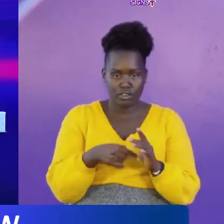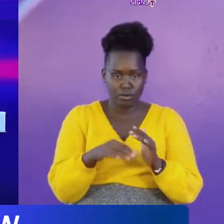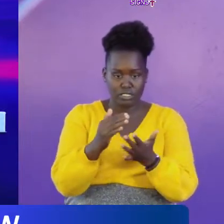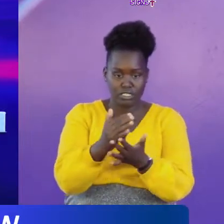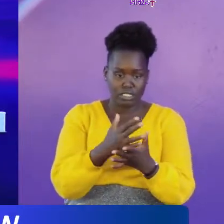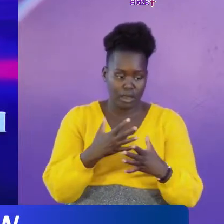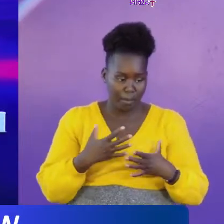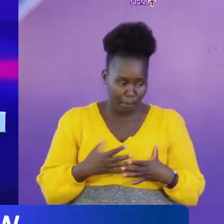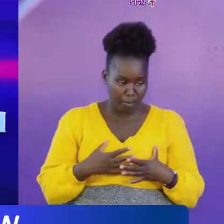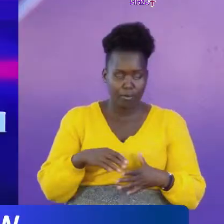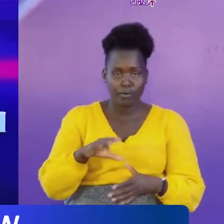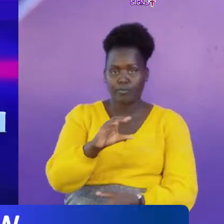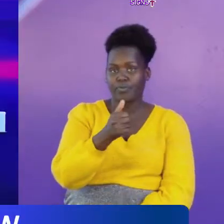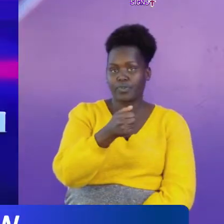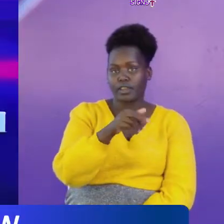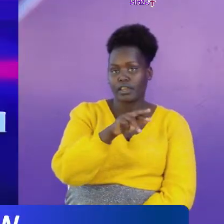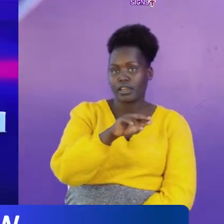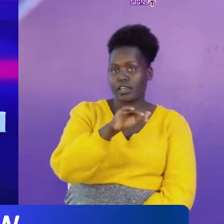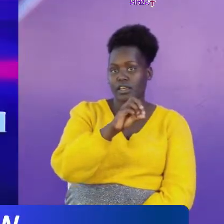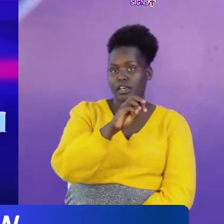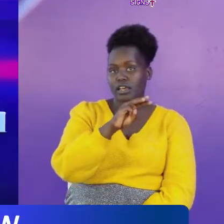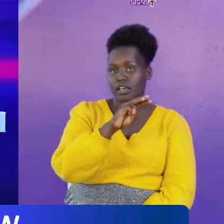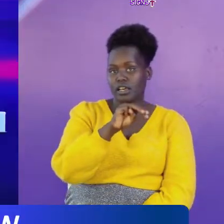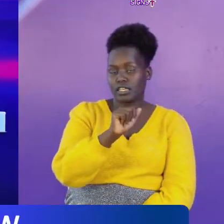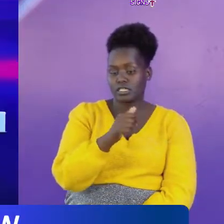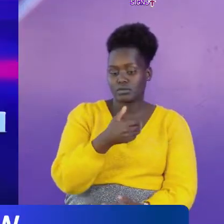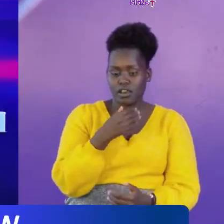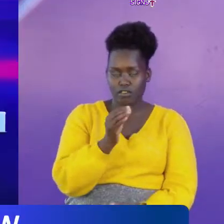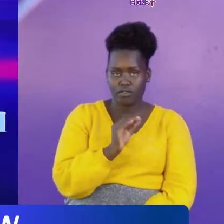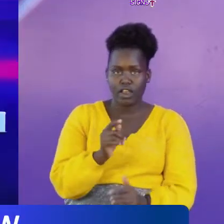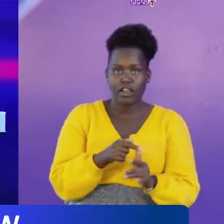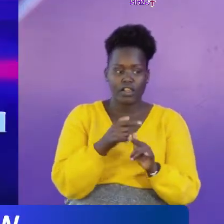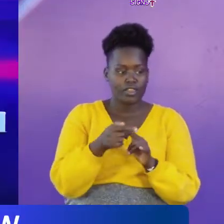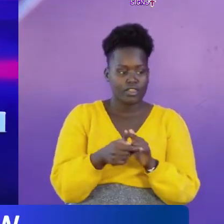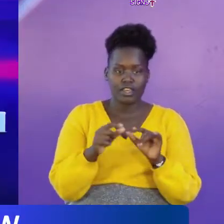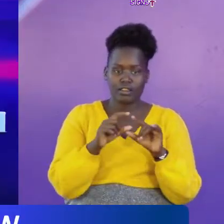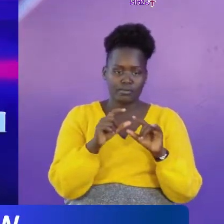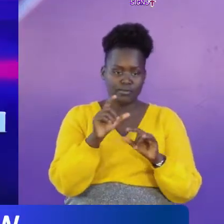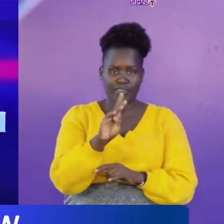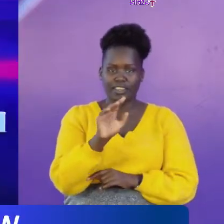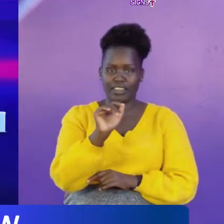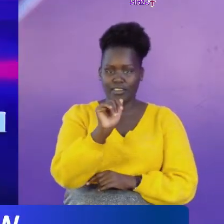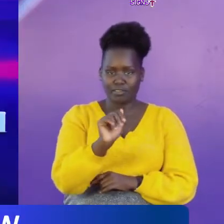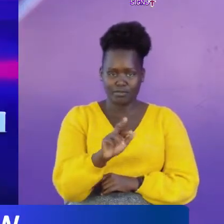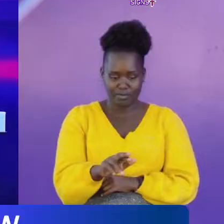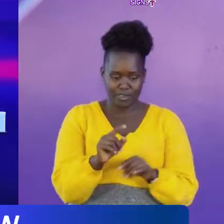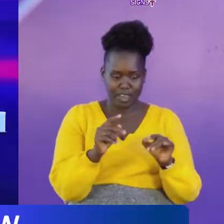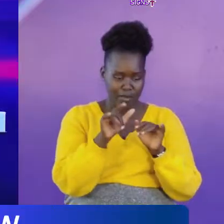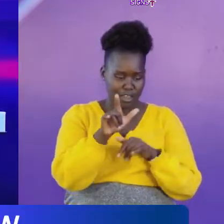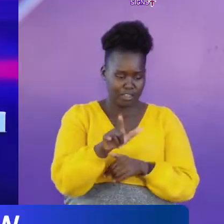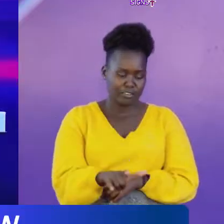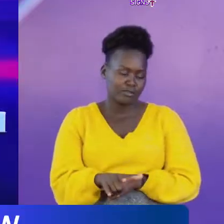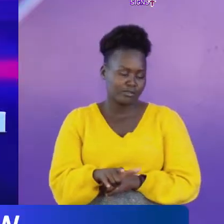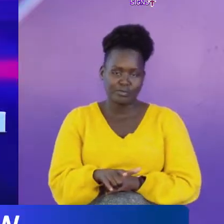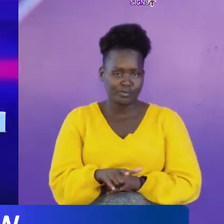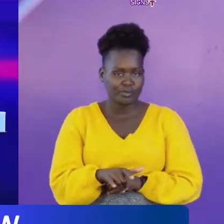people aren't charismatic enough, then the bar has been lowered too low. If you've come across that